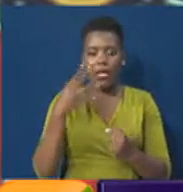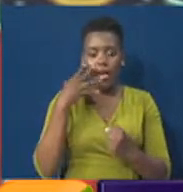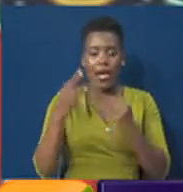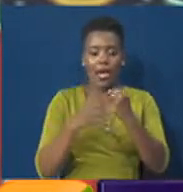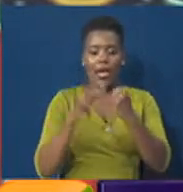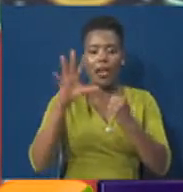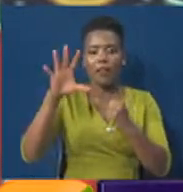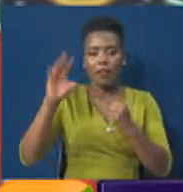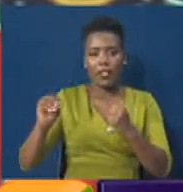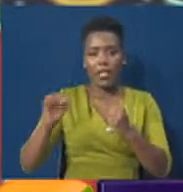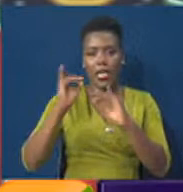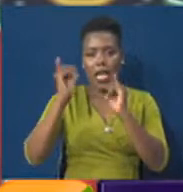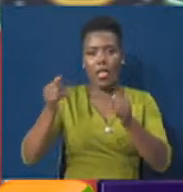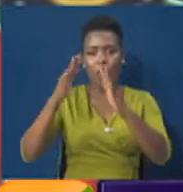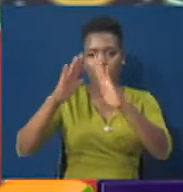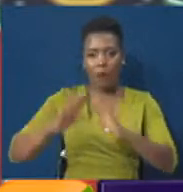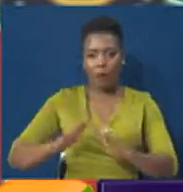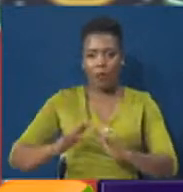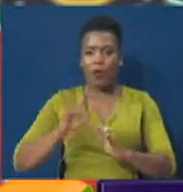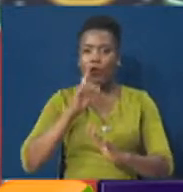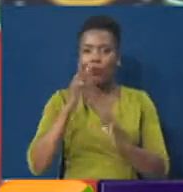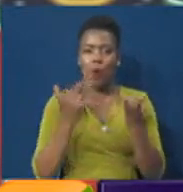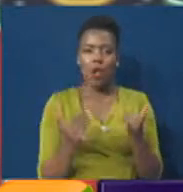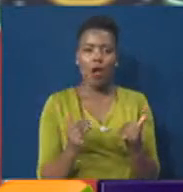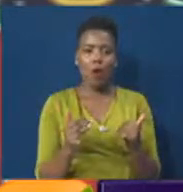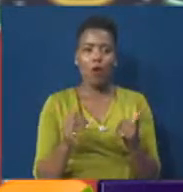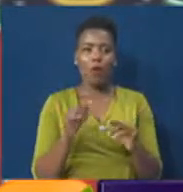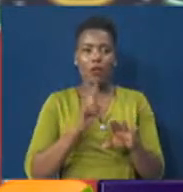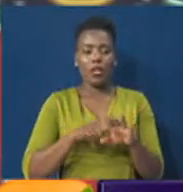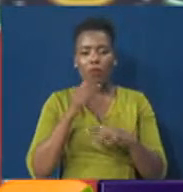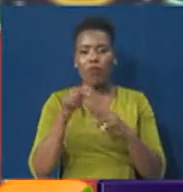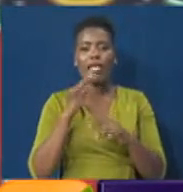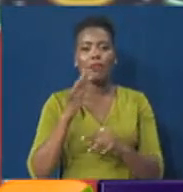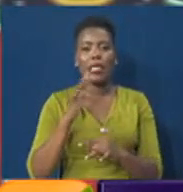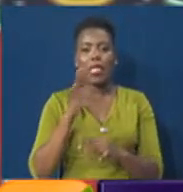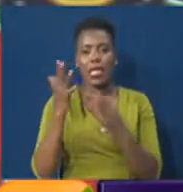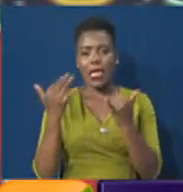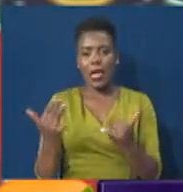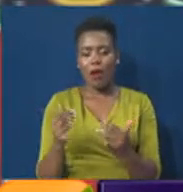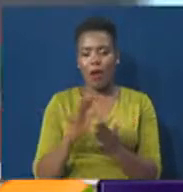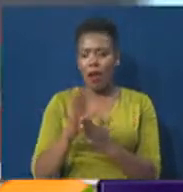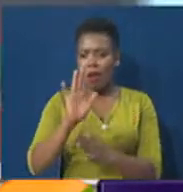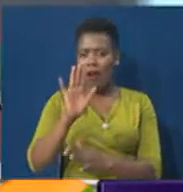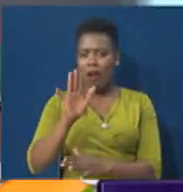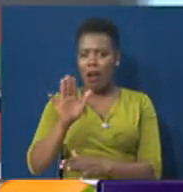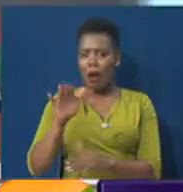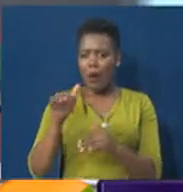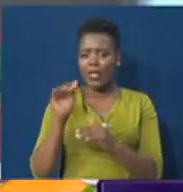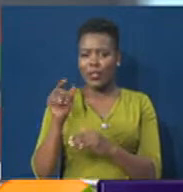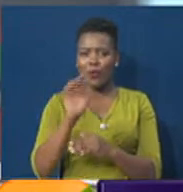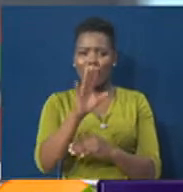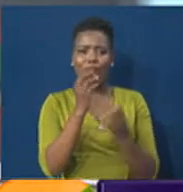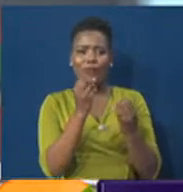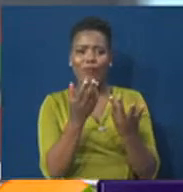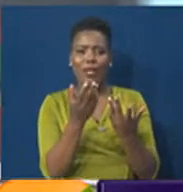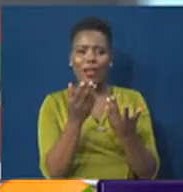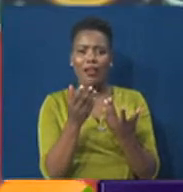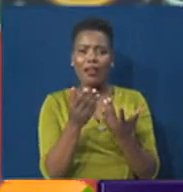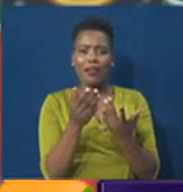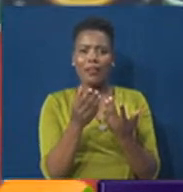32,950 other new units. Mm-hmm. So as we are speaking... So completion dates, do you know? Most of them is 18